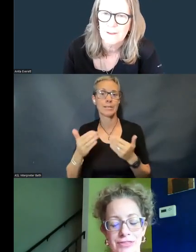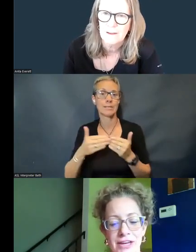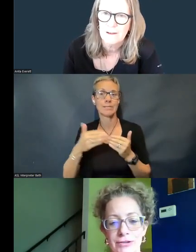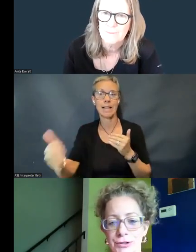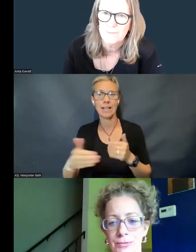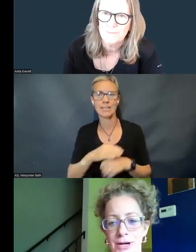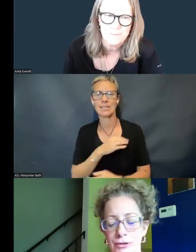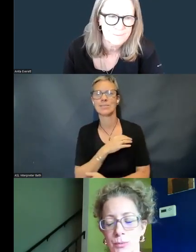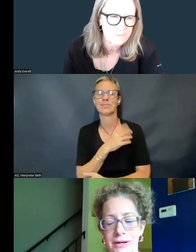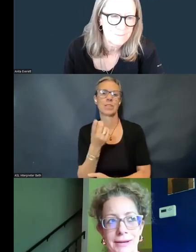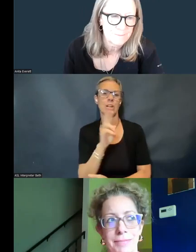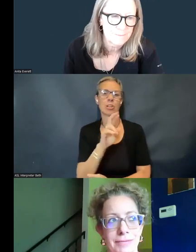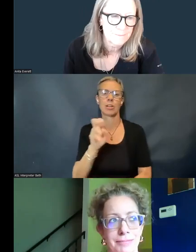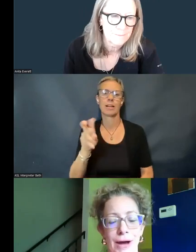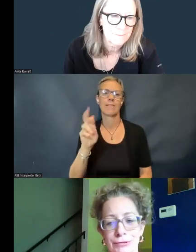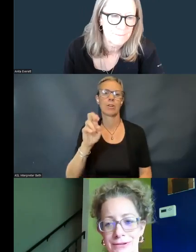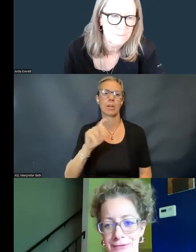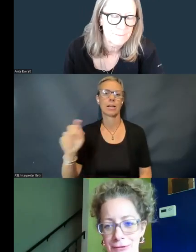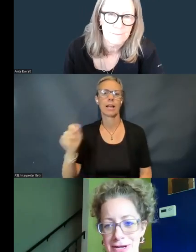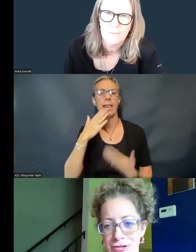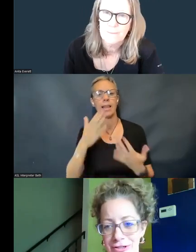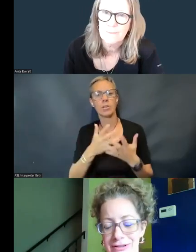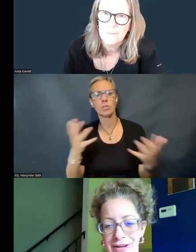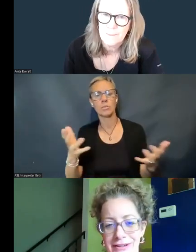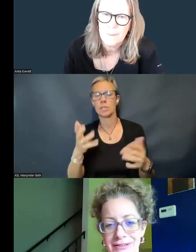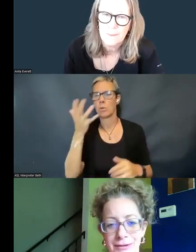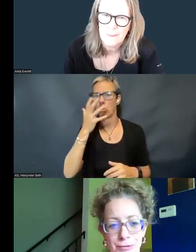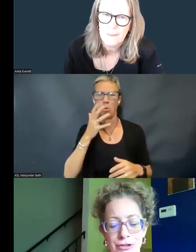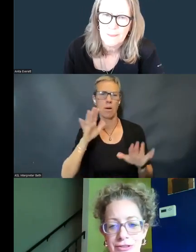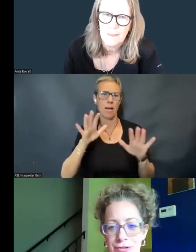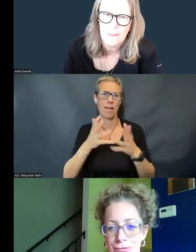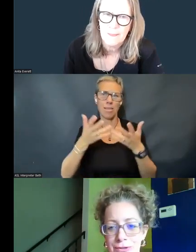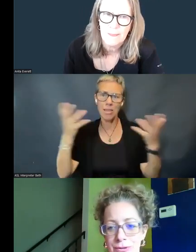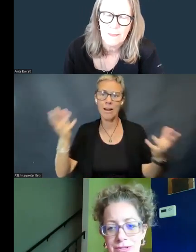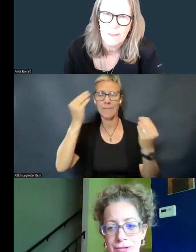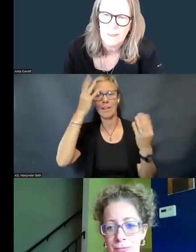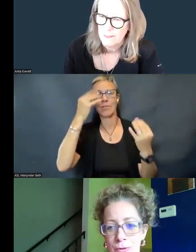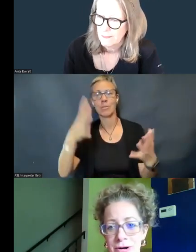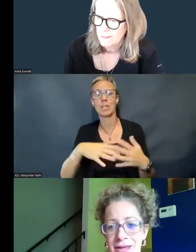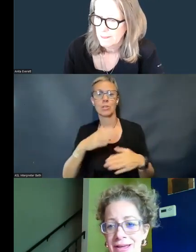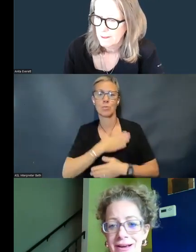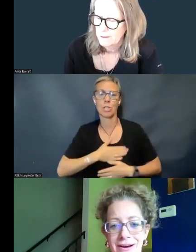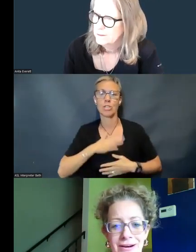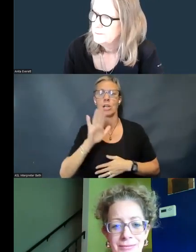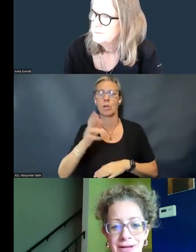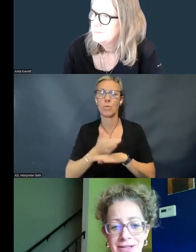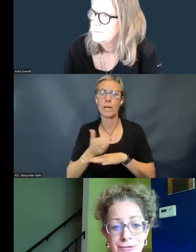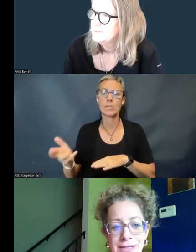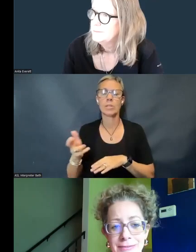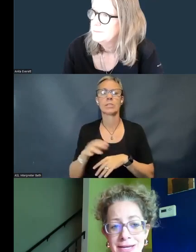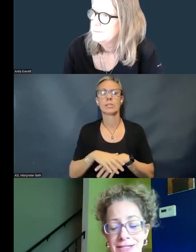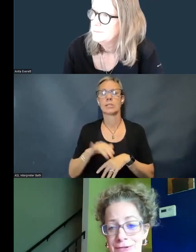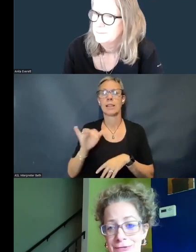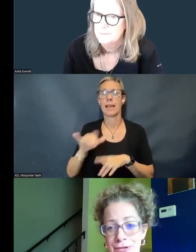Dr. Everett, thank you so much. What a bounty of information, and appreciate this resource and this report. I think